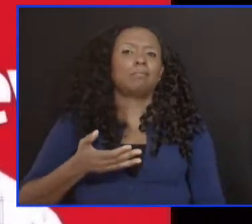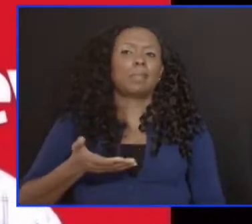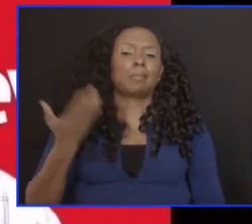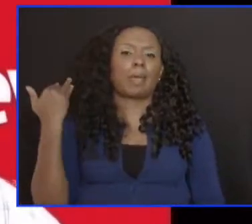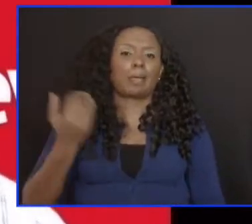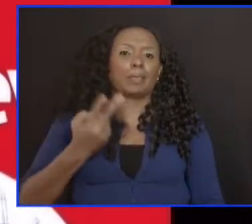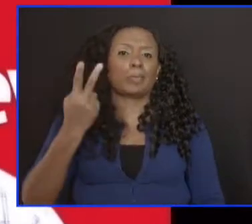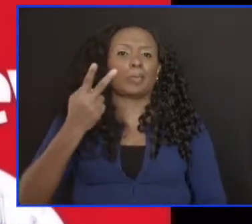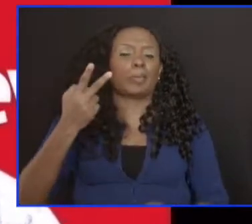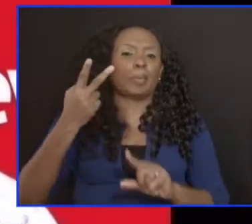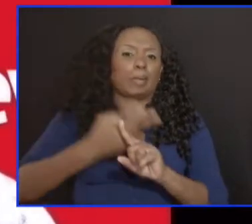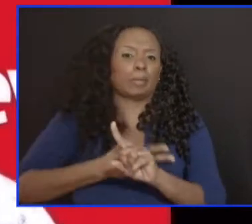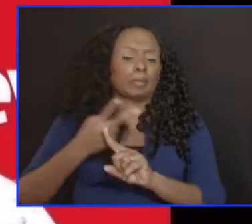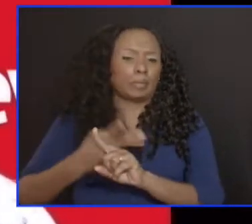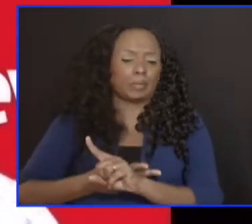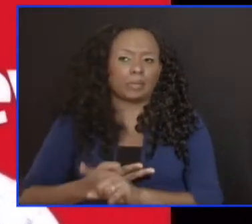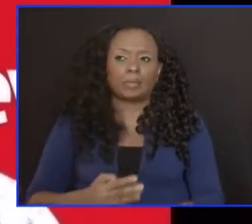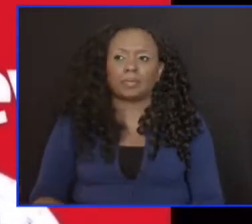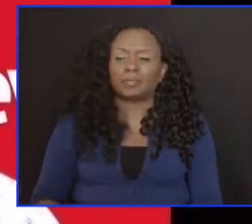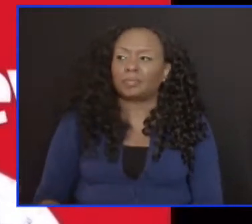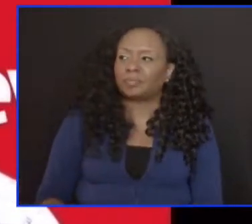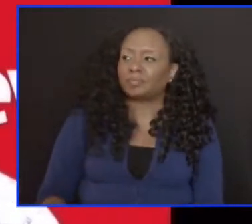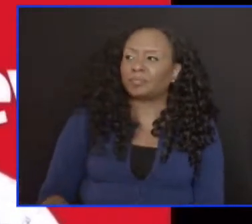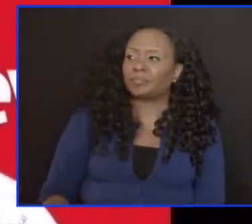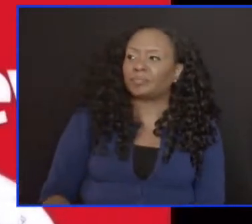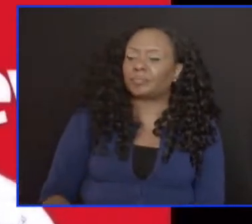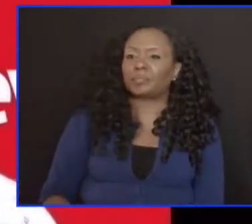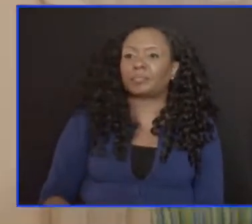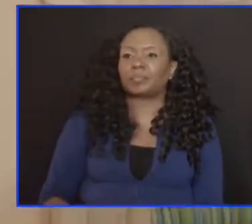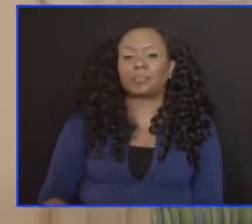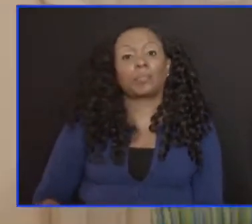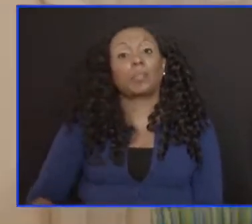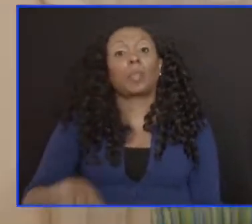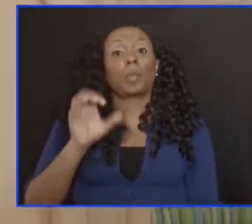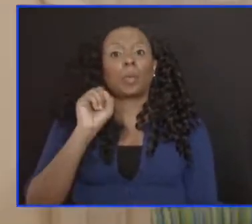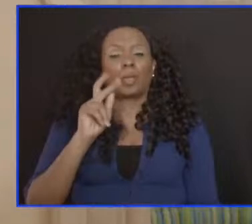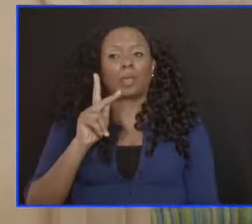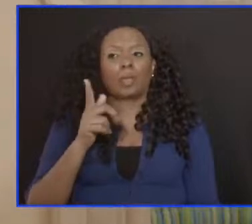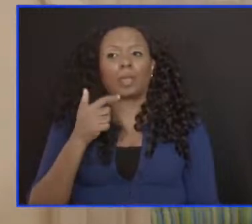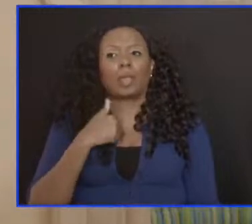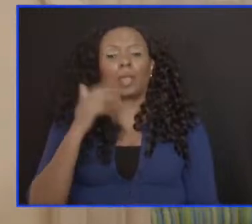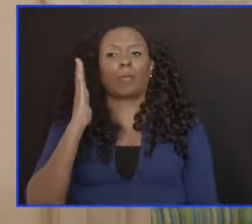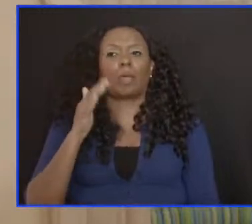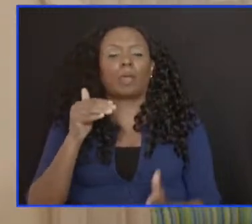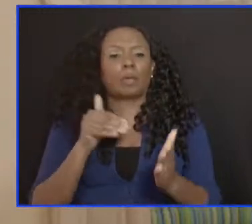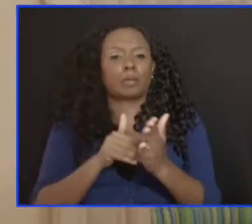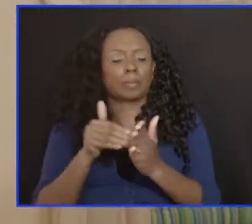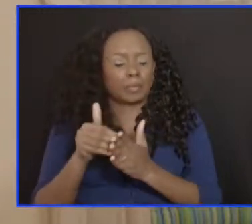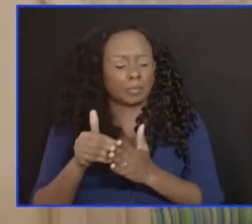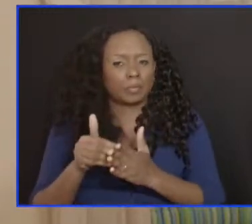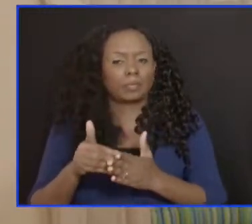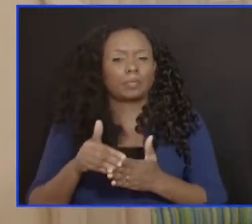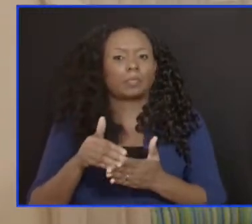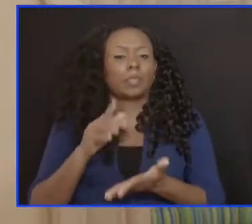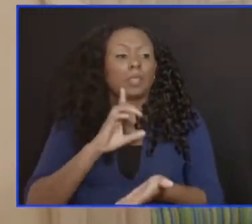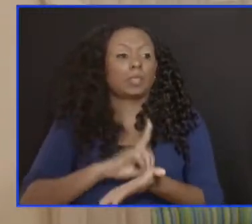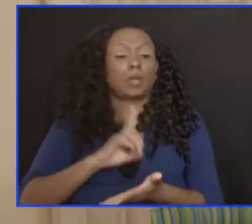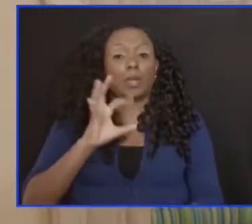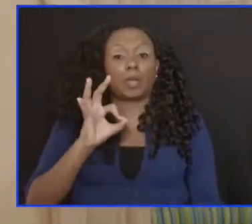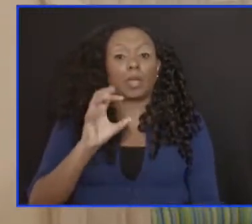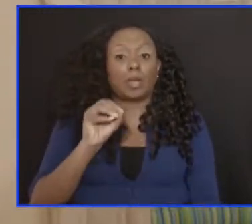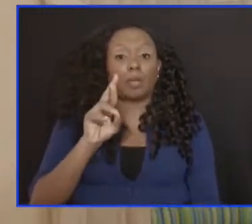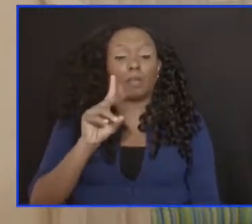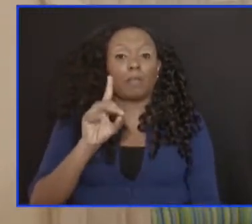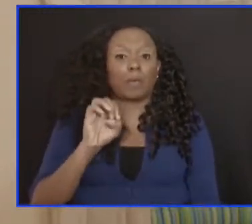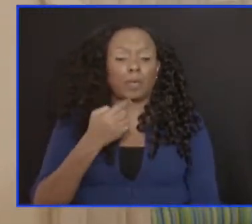for comparison purposes. So if I may repeat what Dr. Forde said,